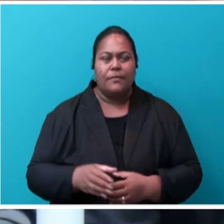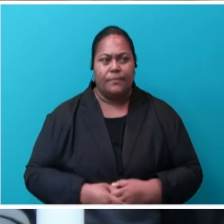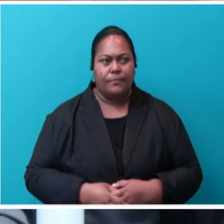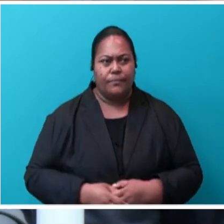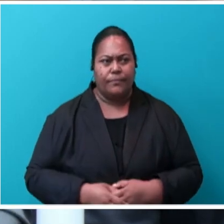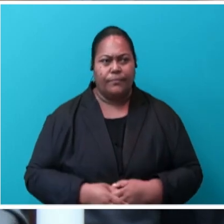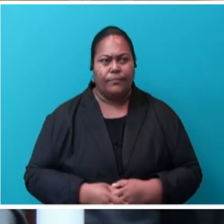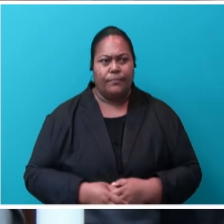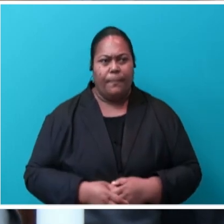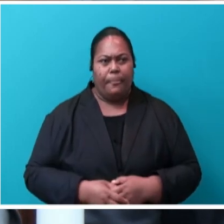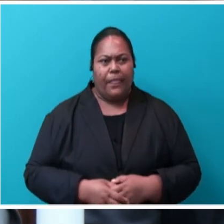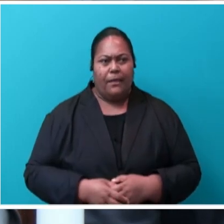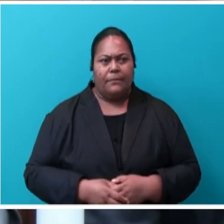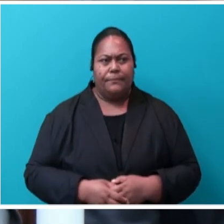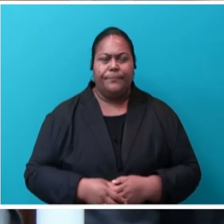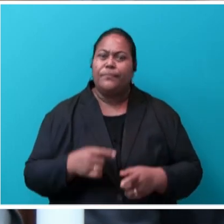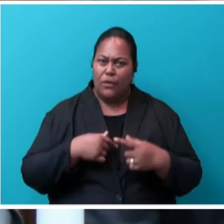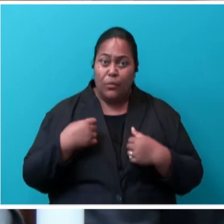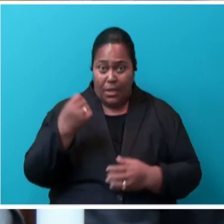recognizing the lack of expertise